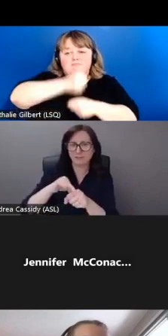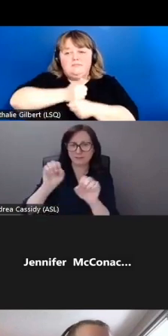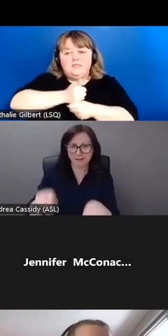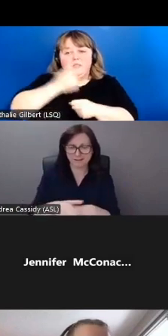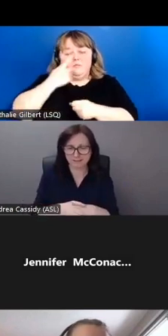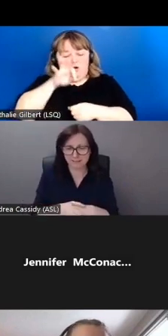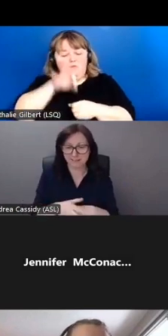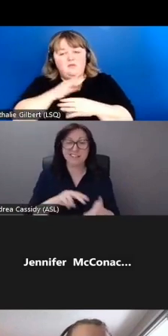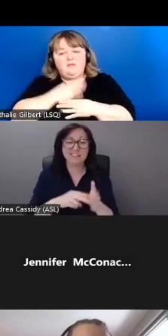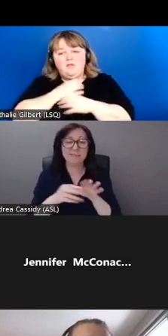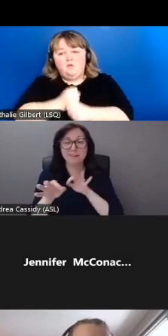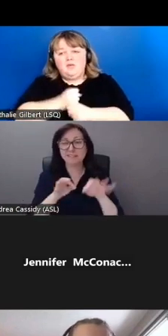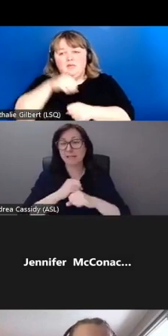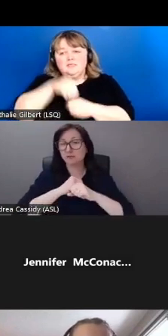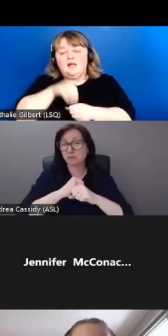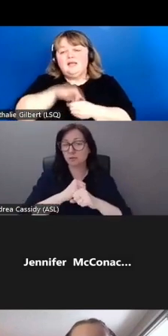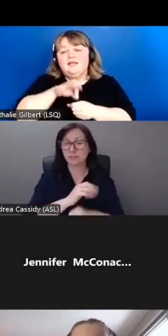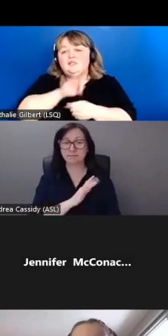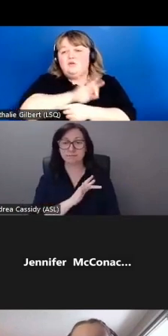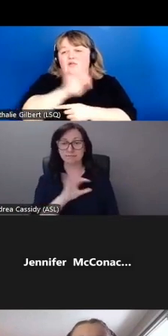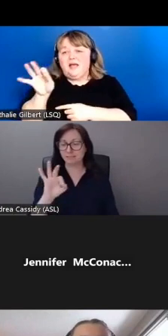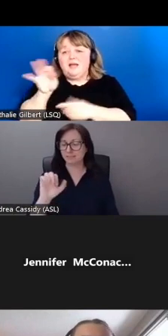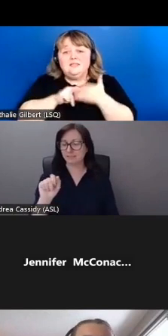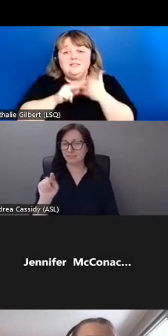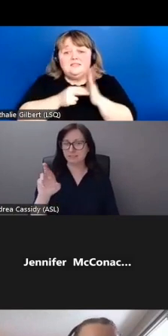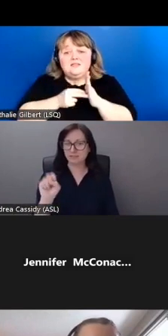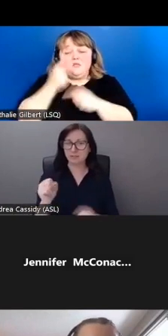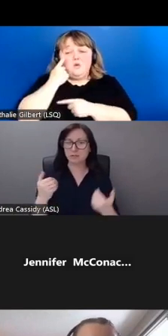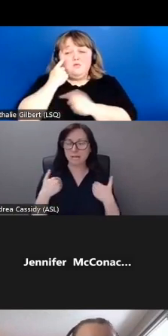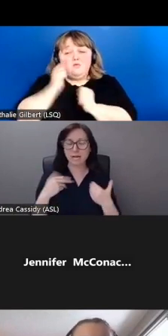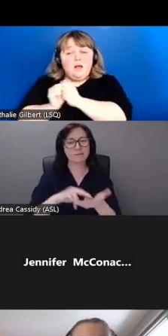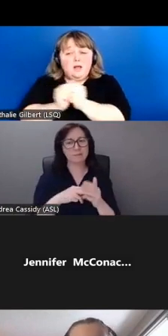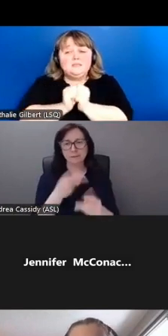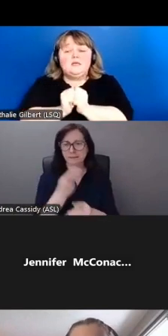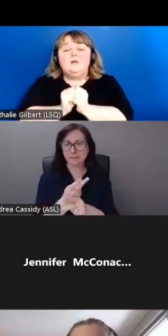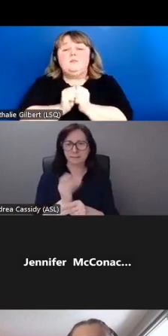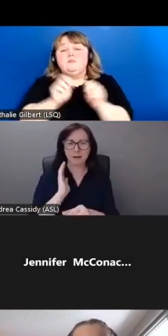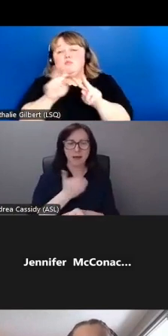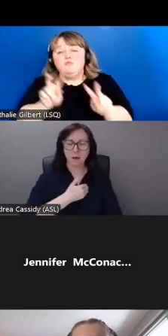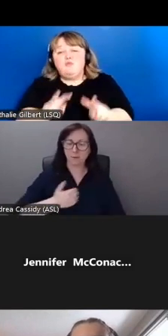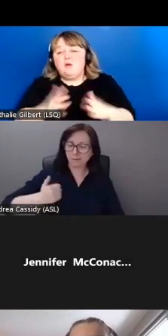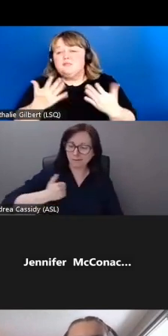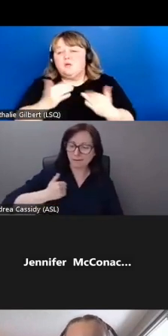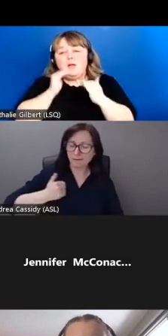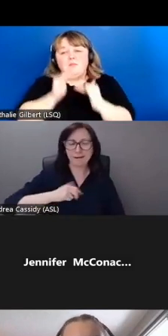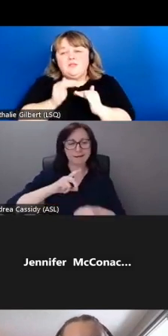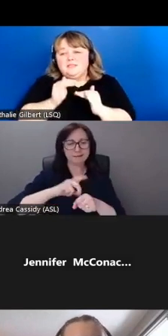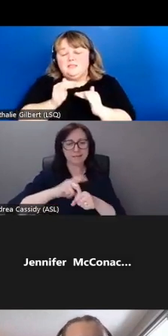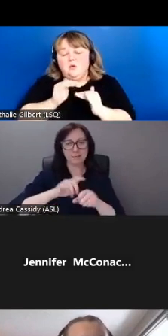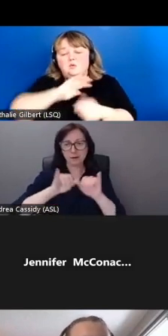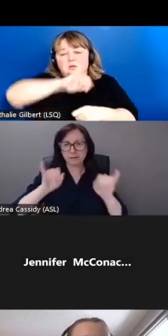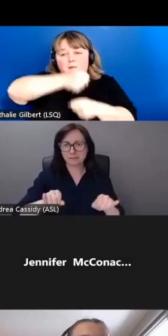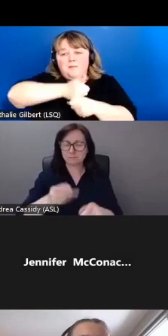of the security features we have that maintain the integrity of the Canadian democratic